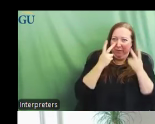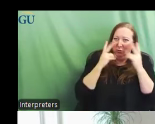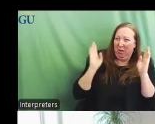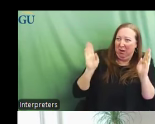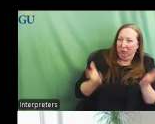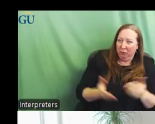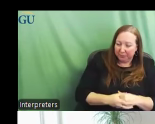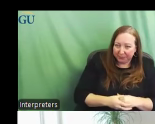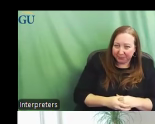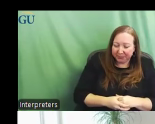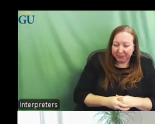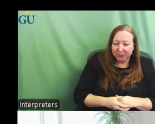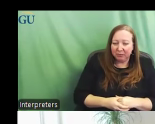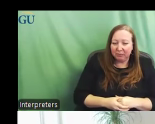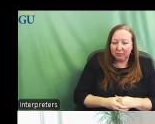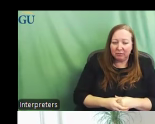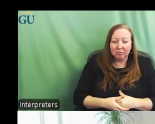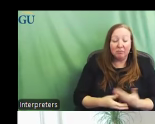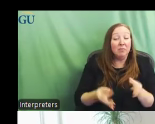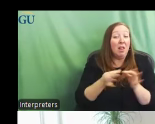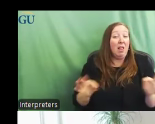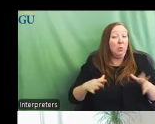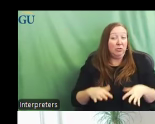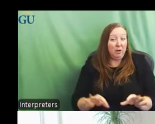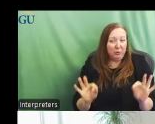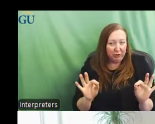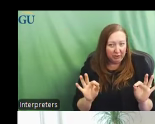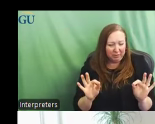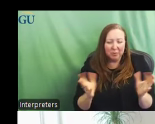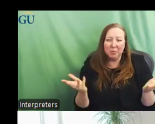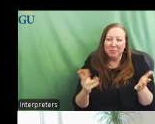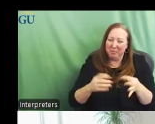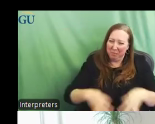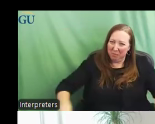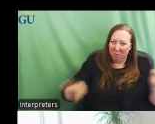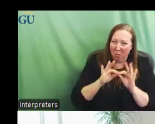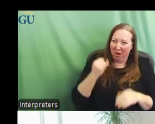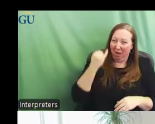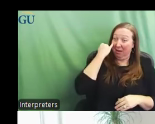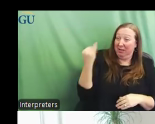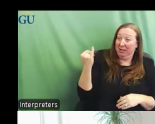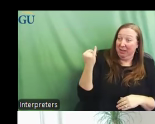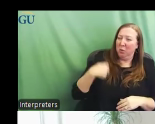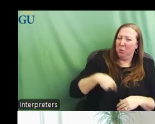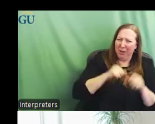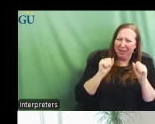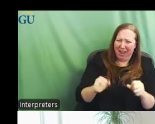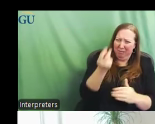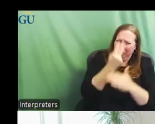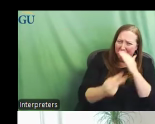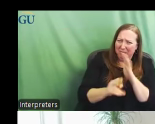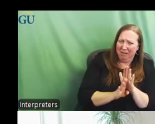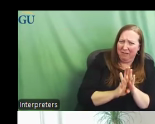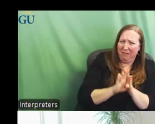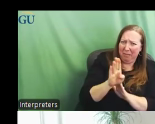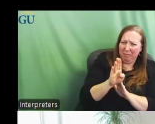When we look at language acquisition, an important idea here is that development is predictable. We can very